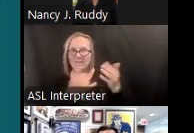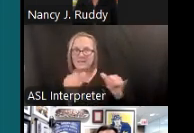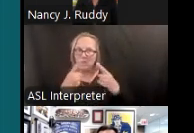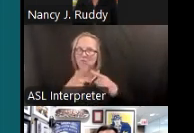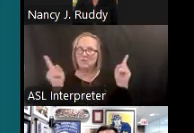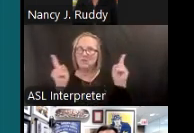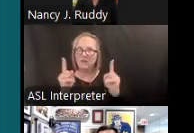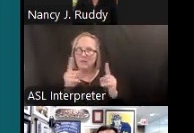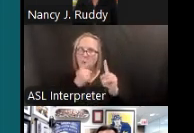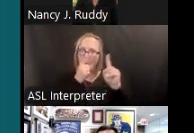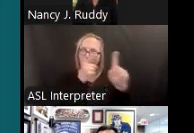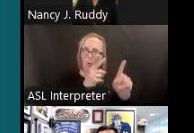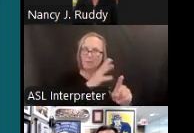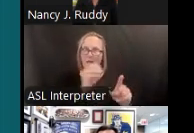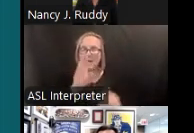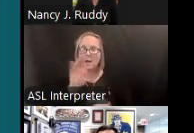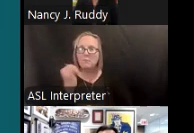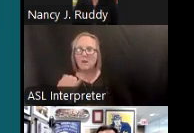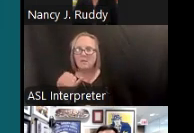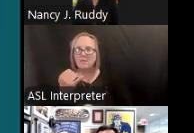and objectives of the project.